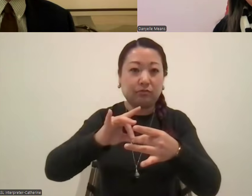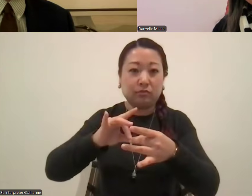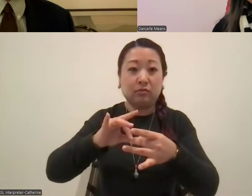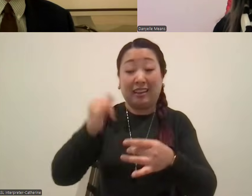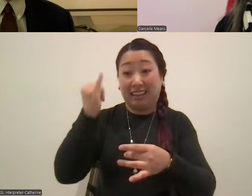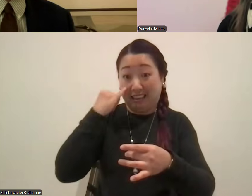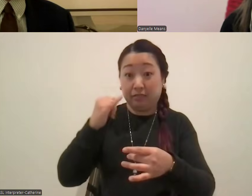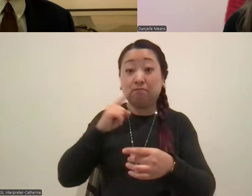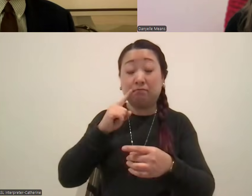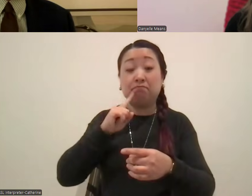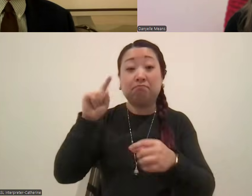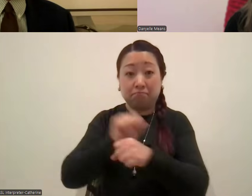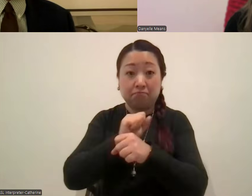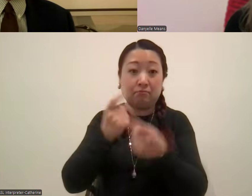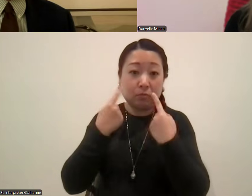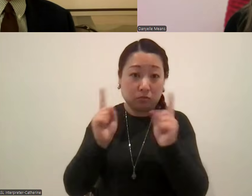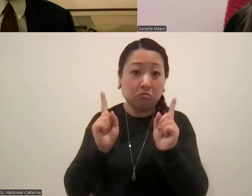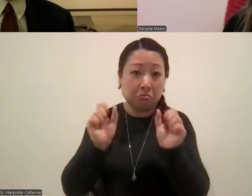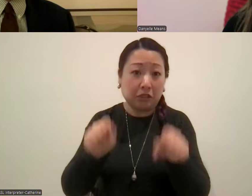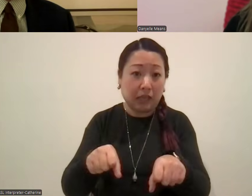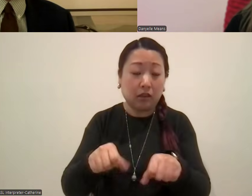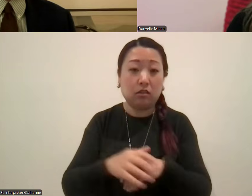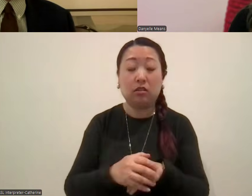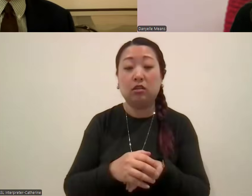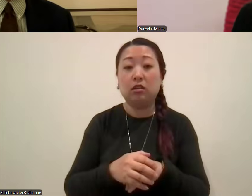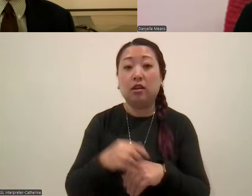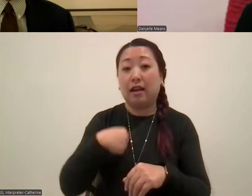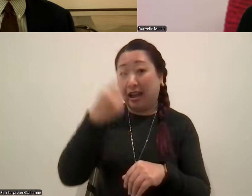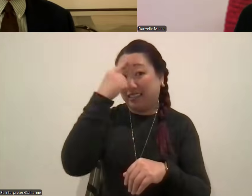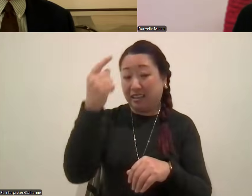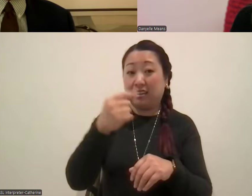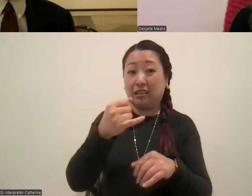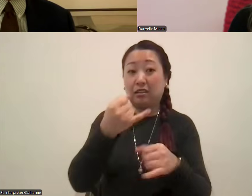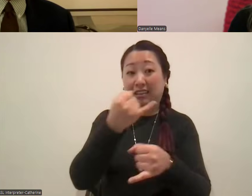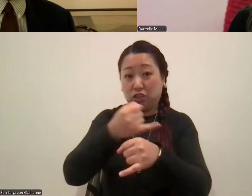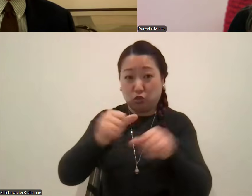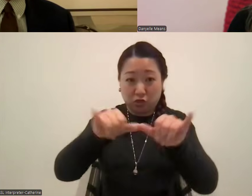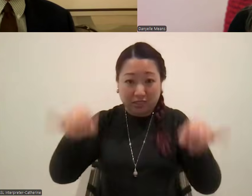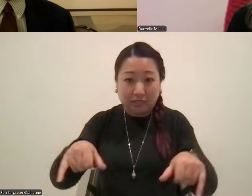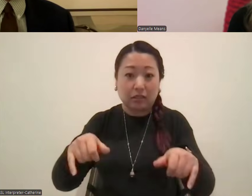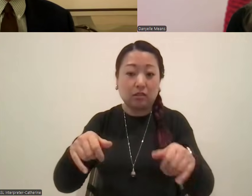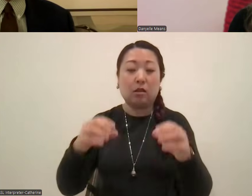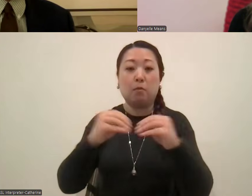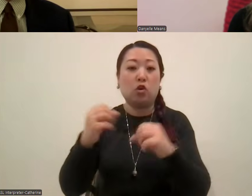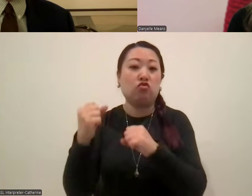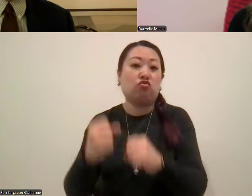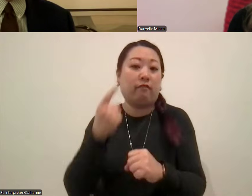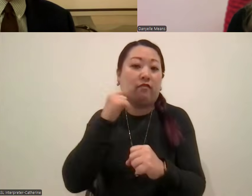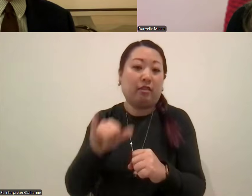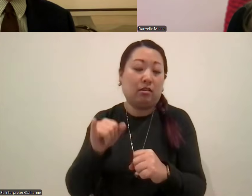done, I do think that institutions are that much stronger for it. And you see